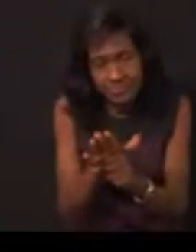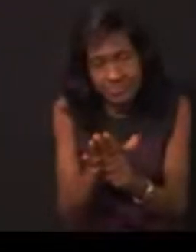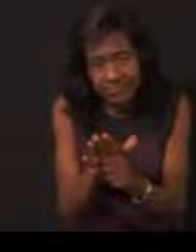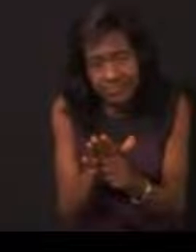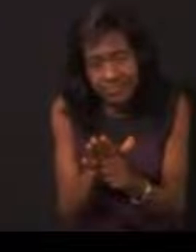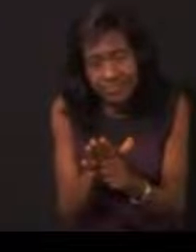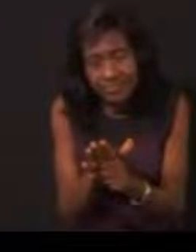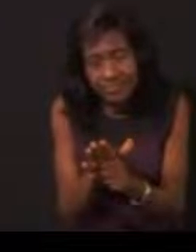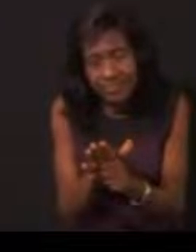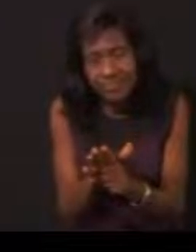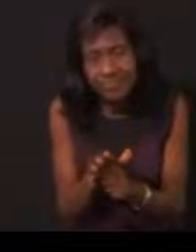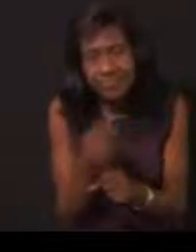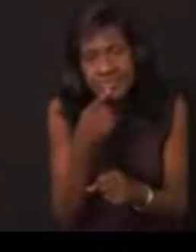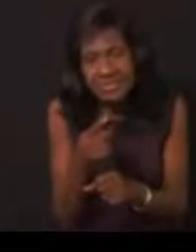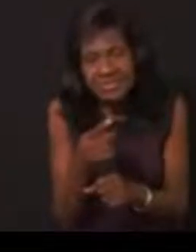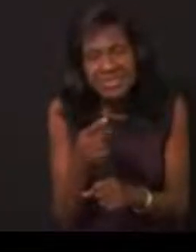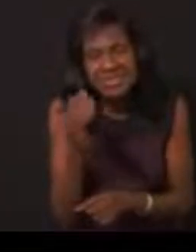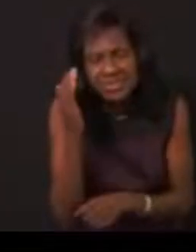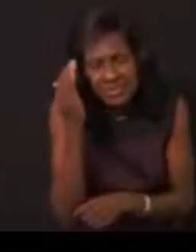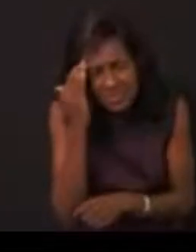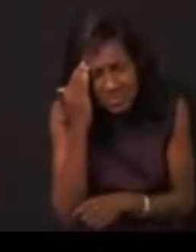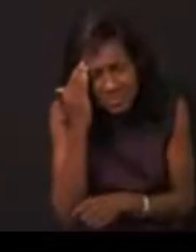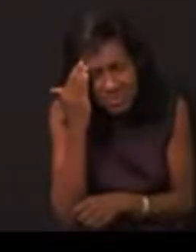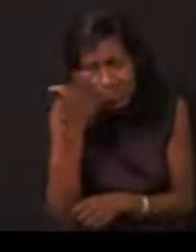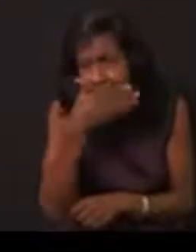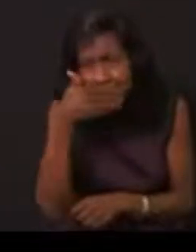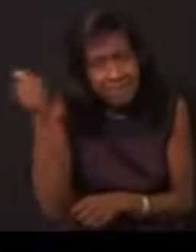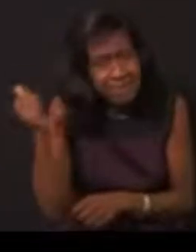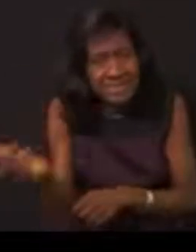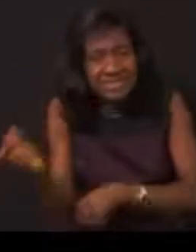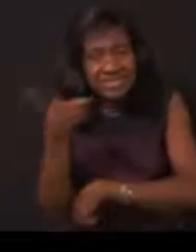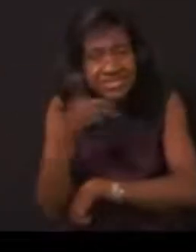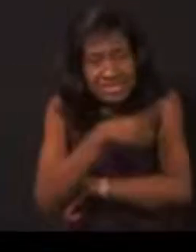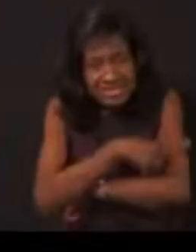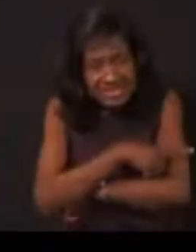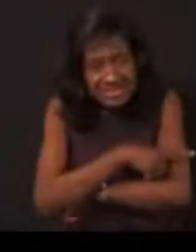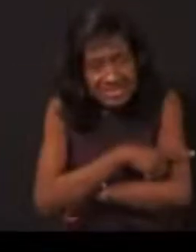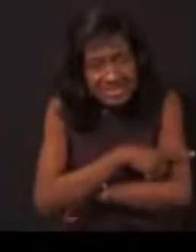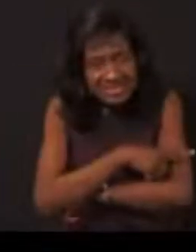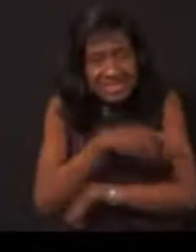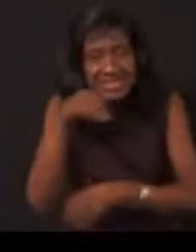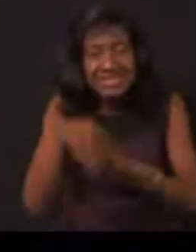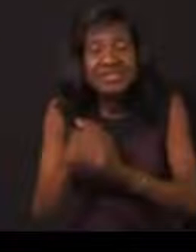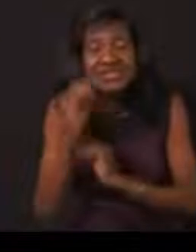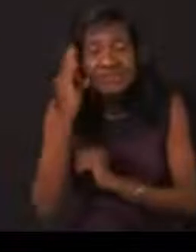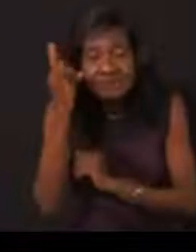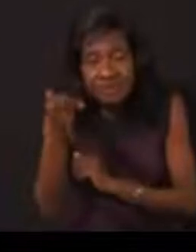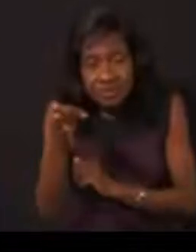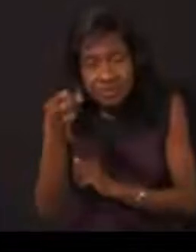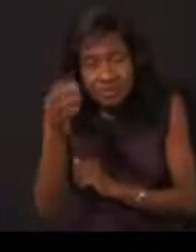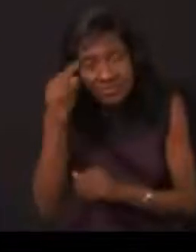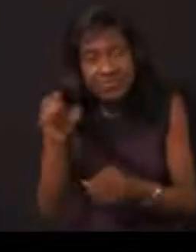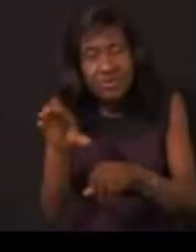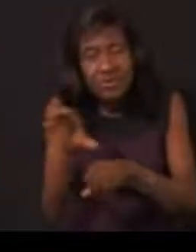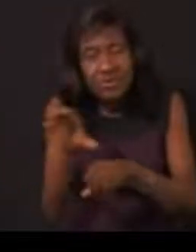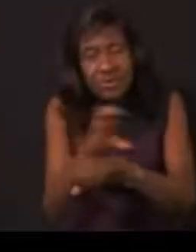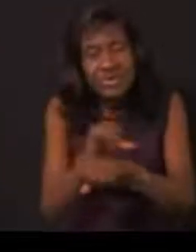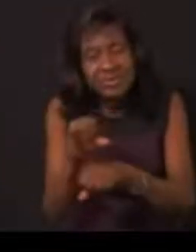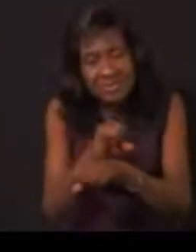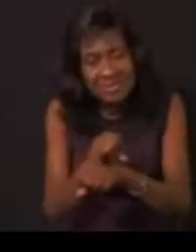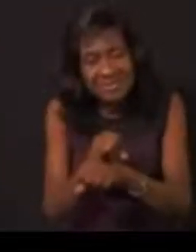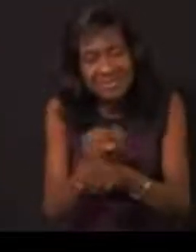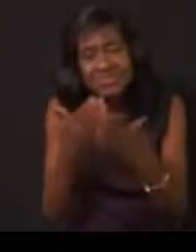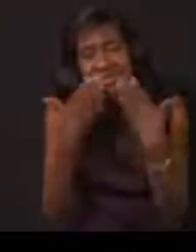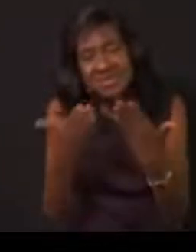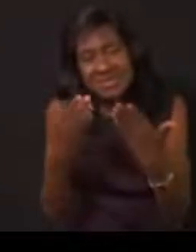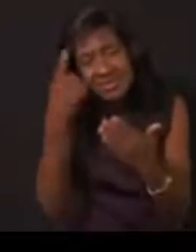gentlemen, that better days are absolutely ahead for our beloved Cayman Islands. And I thank